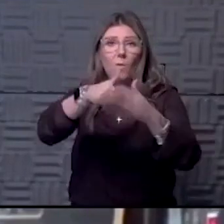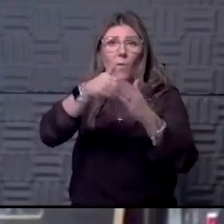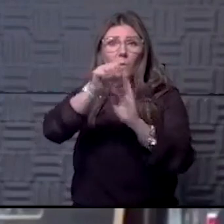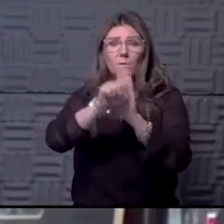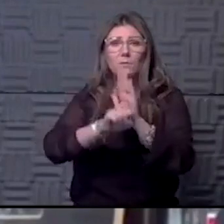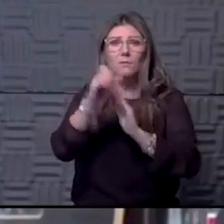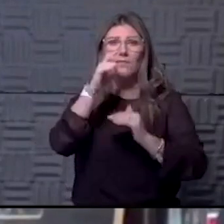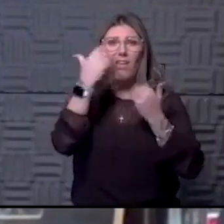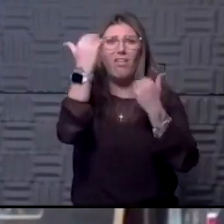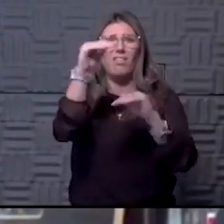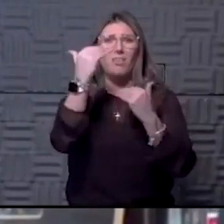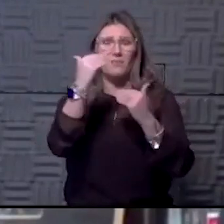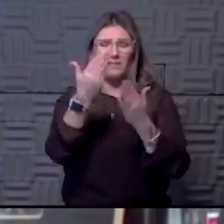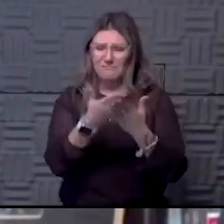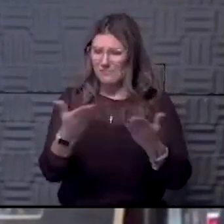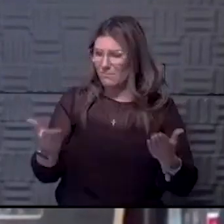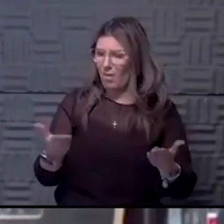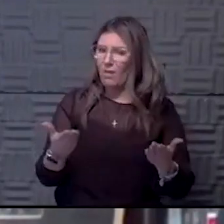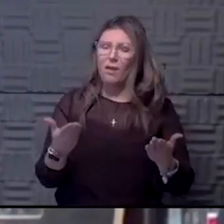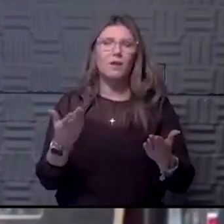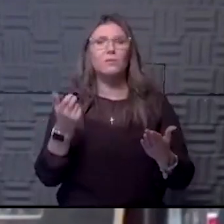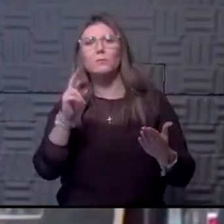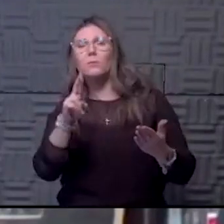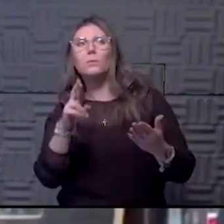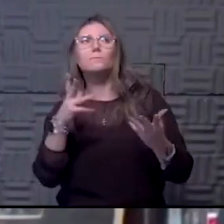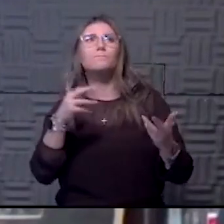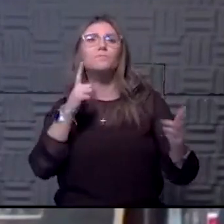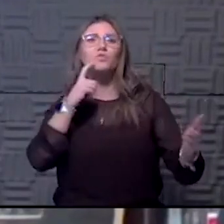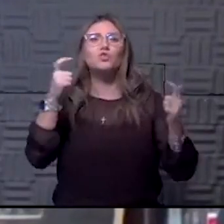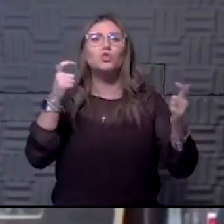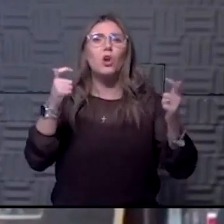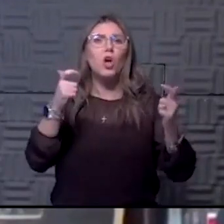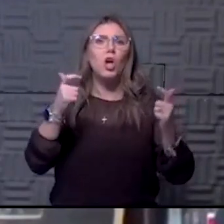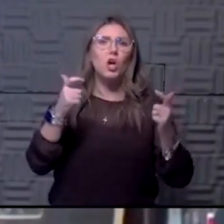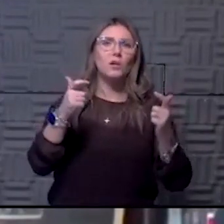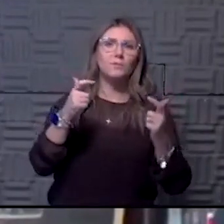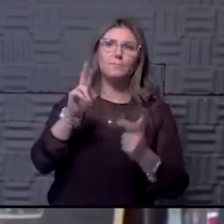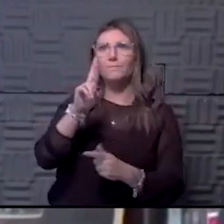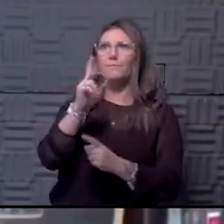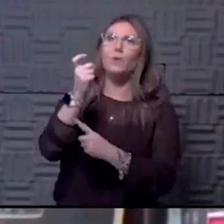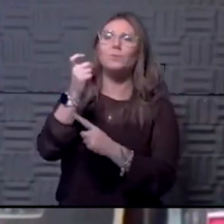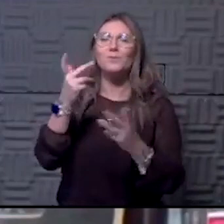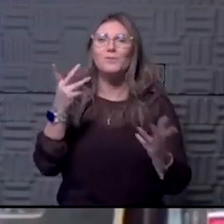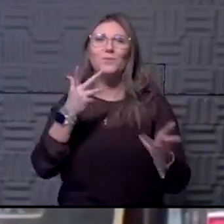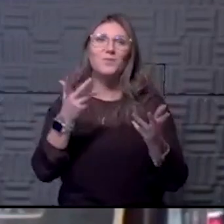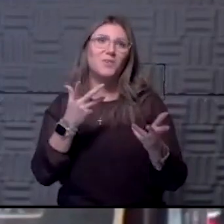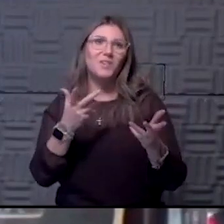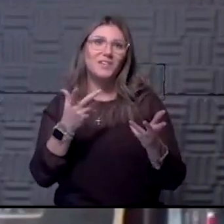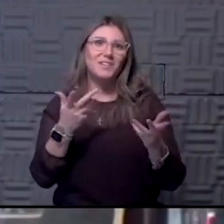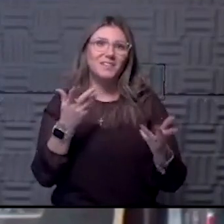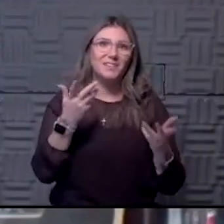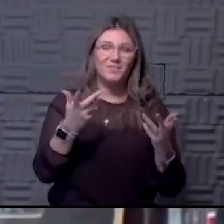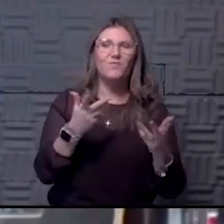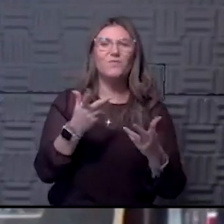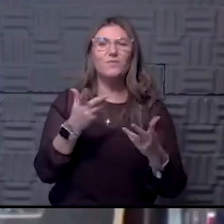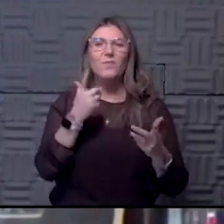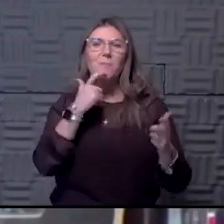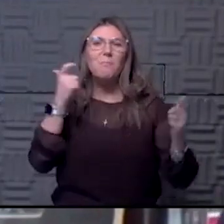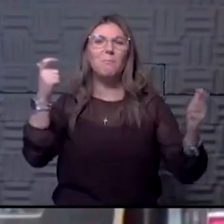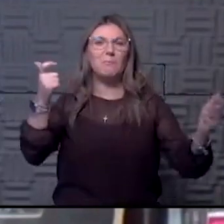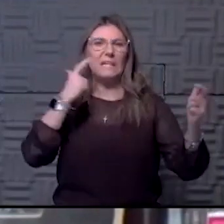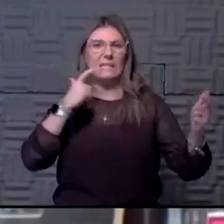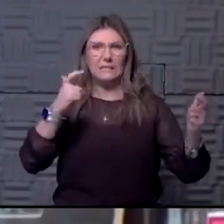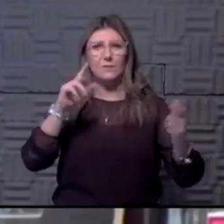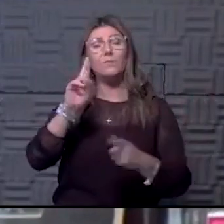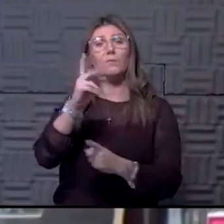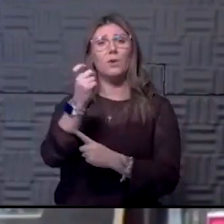of a couple of the larger pharmaceutical, that's just the way I say it, a couple of larger pharmacies. So we've talked about